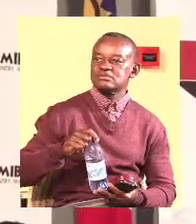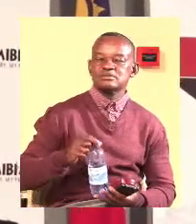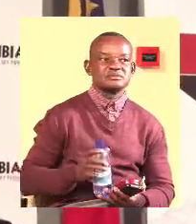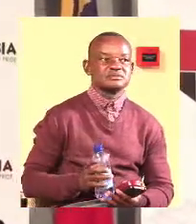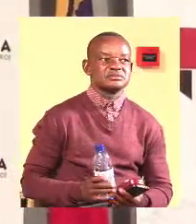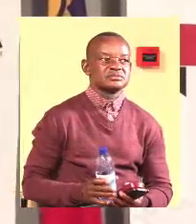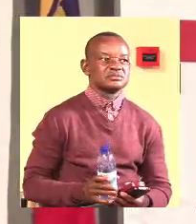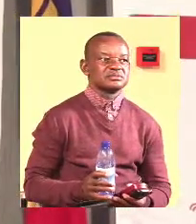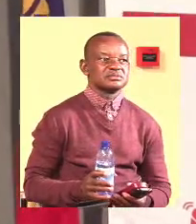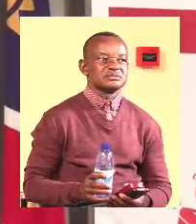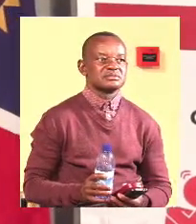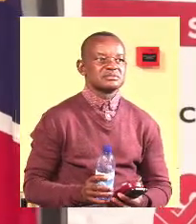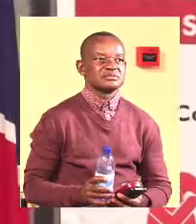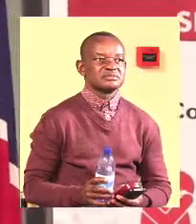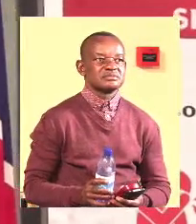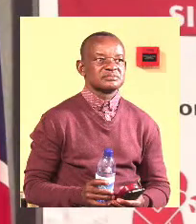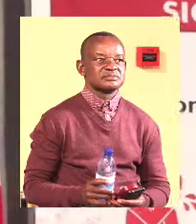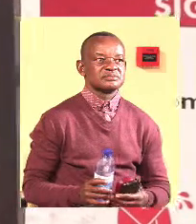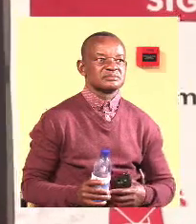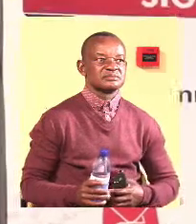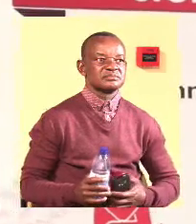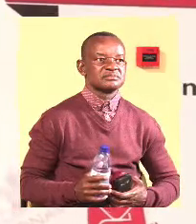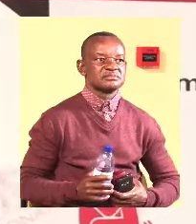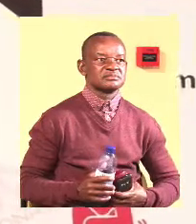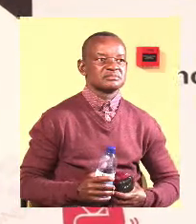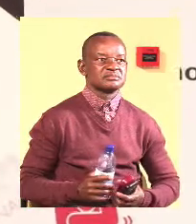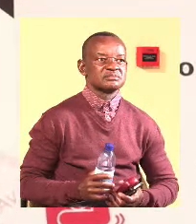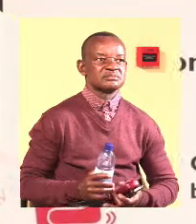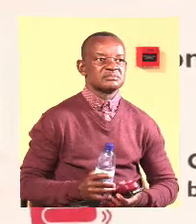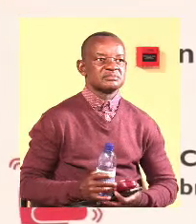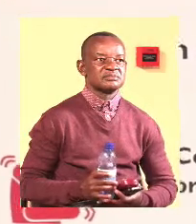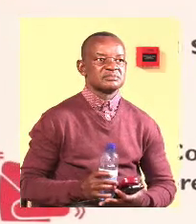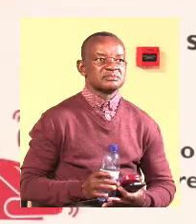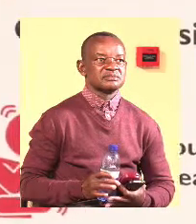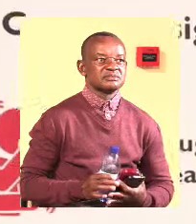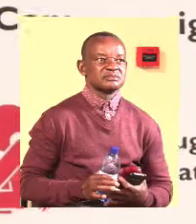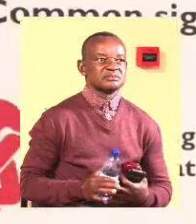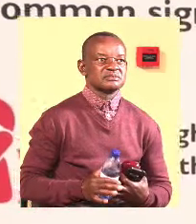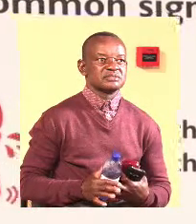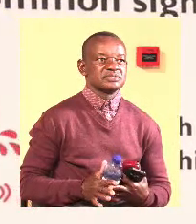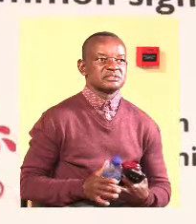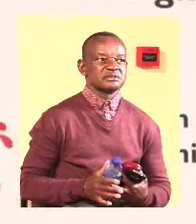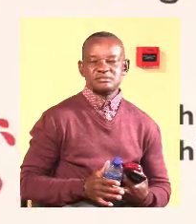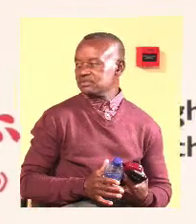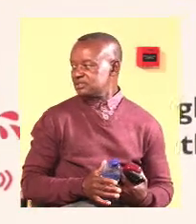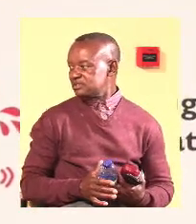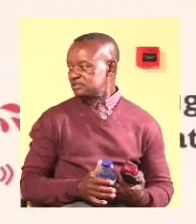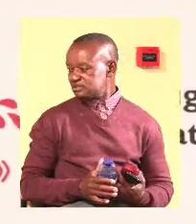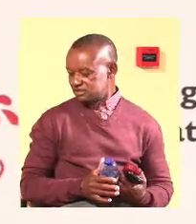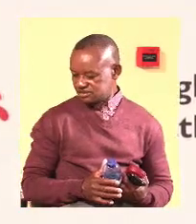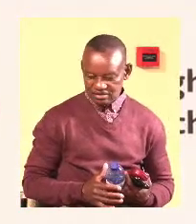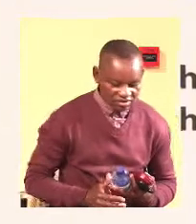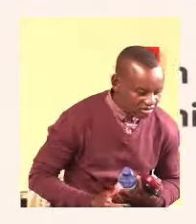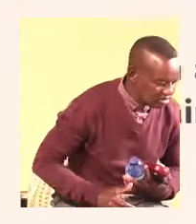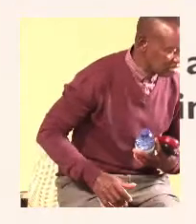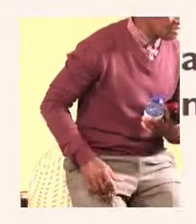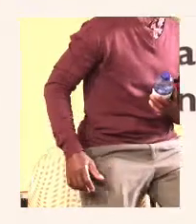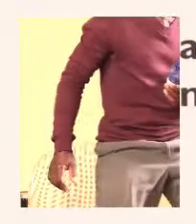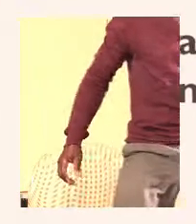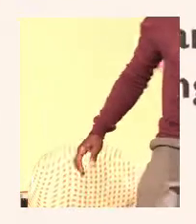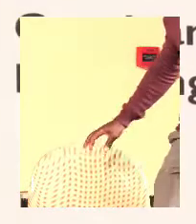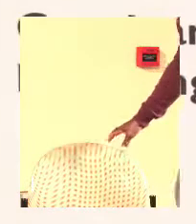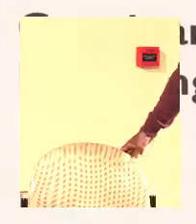entails the process whereby community, or rather police officers, work closely with the community